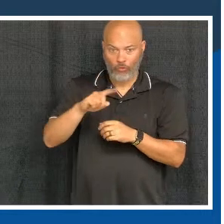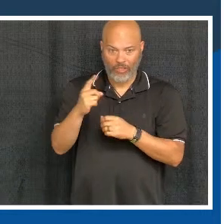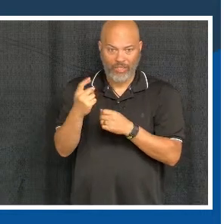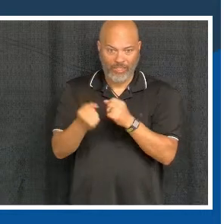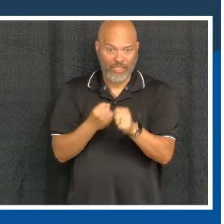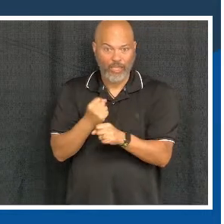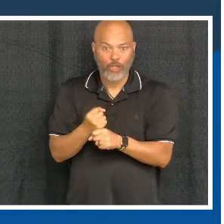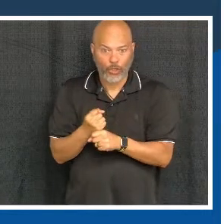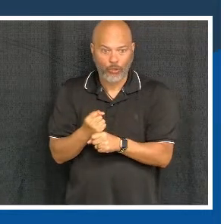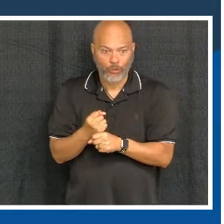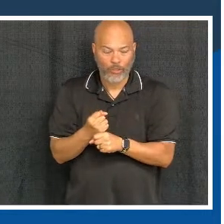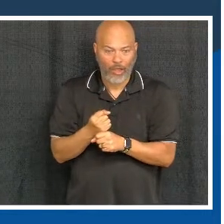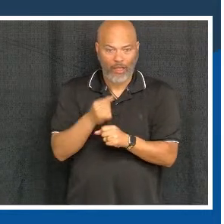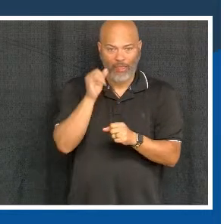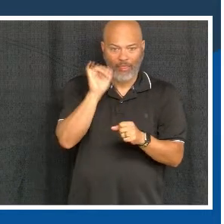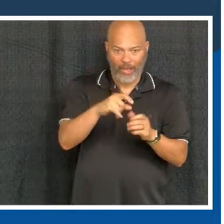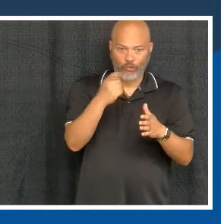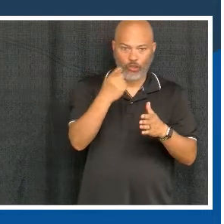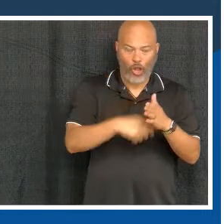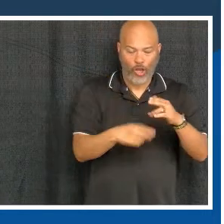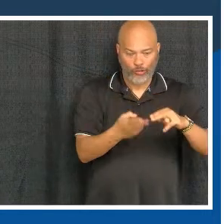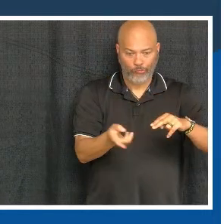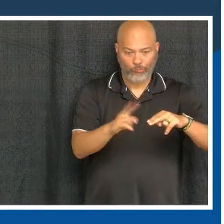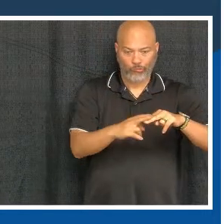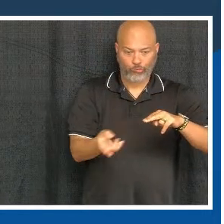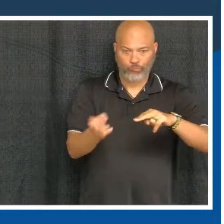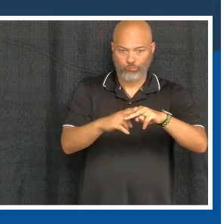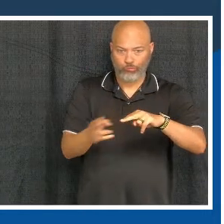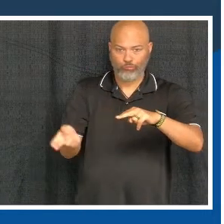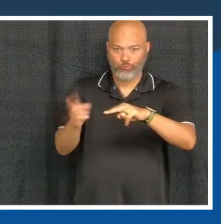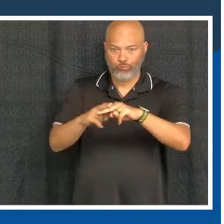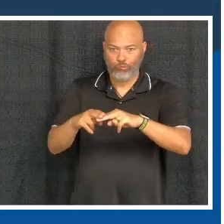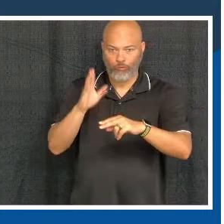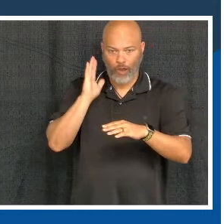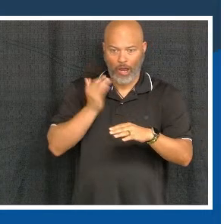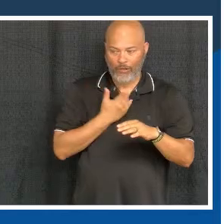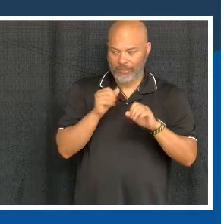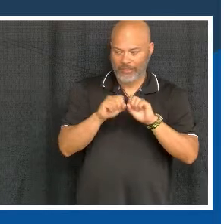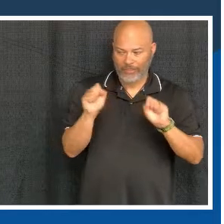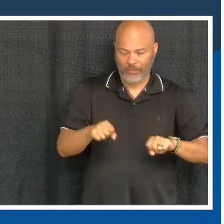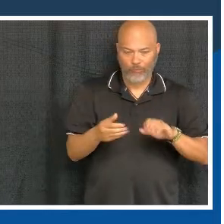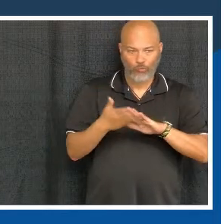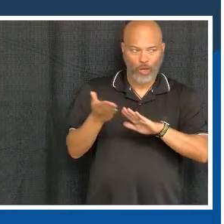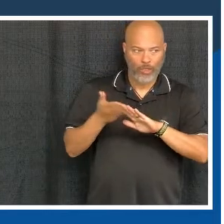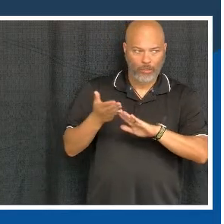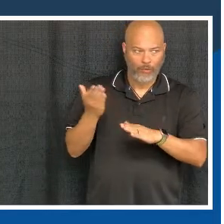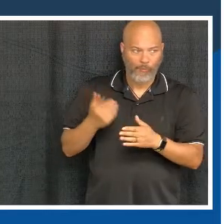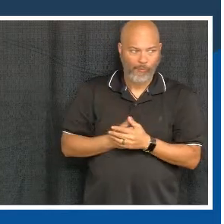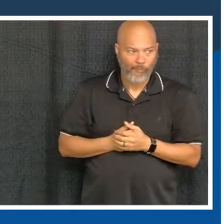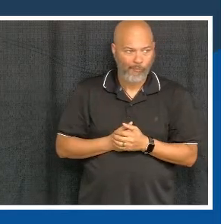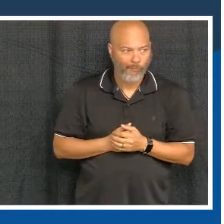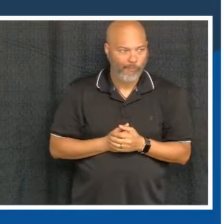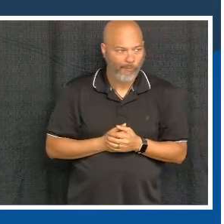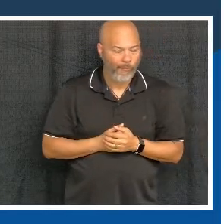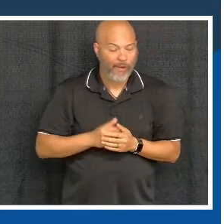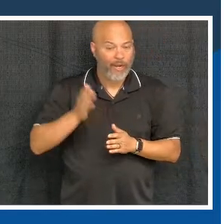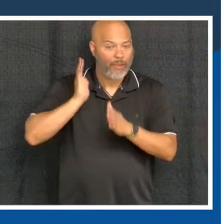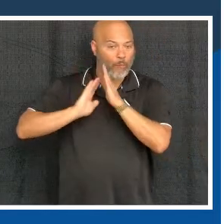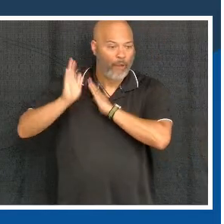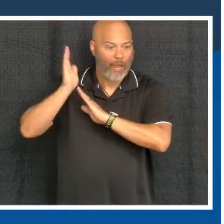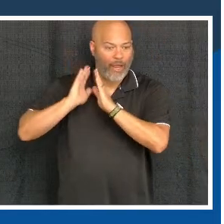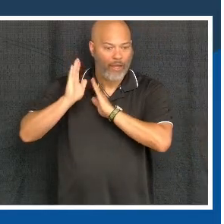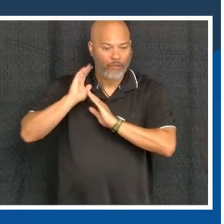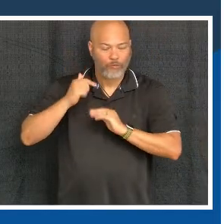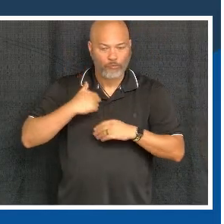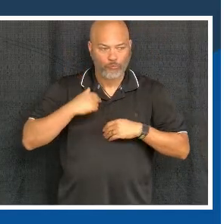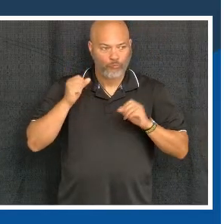so there's a rising cost of our just running our system as well. So in the past, we have been